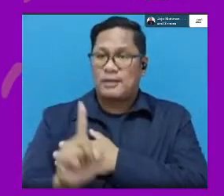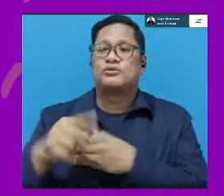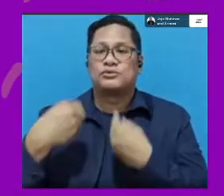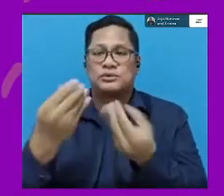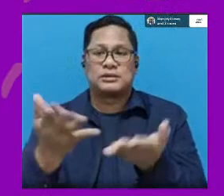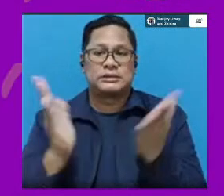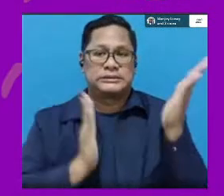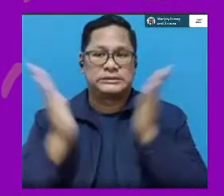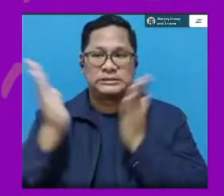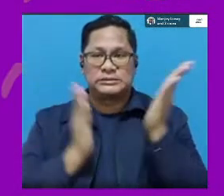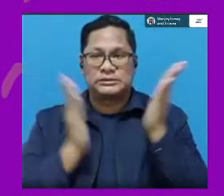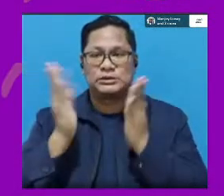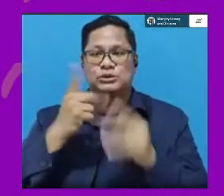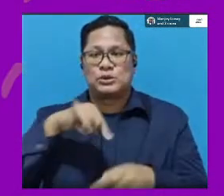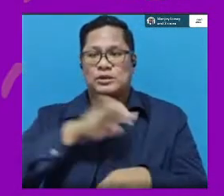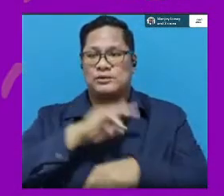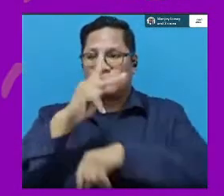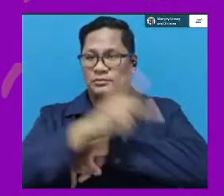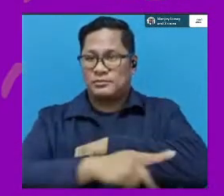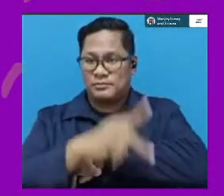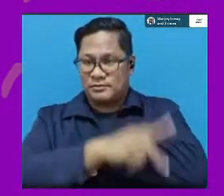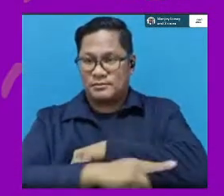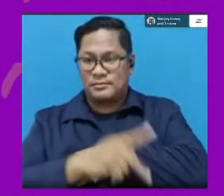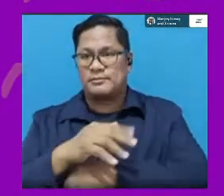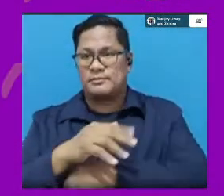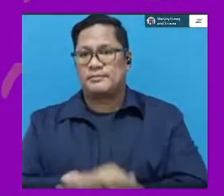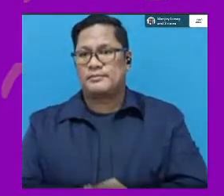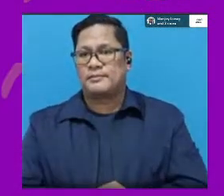to our province, to our province.